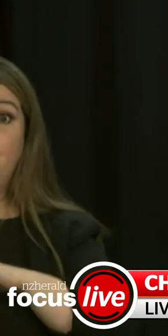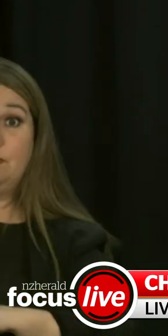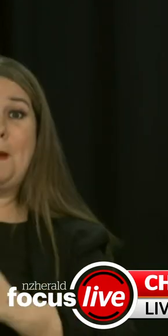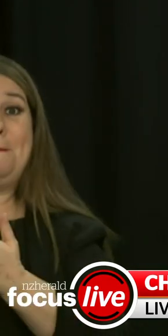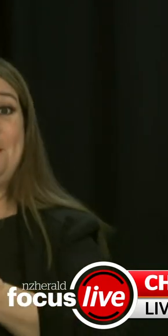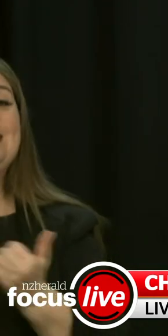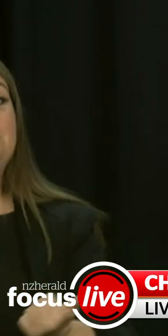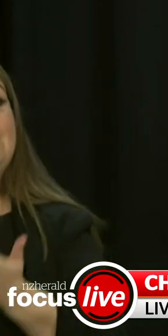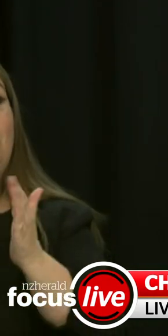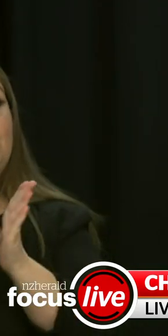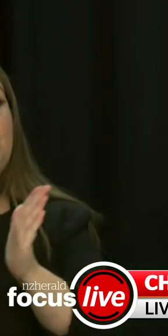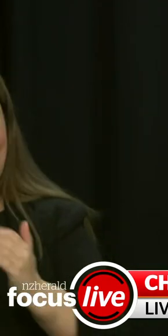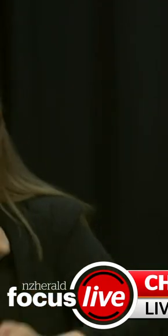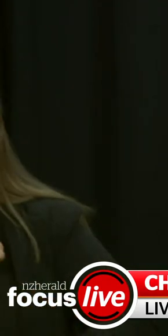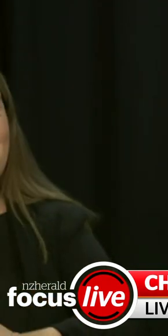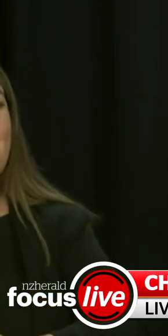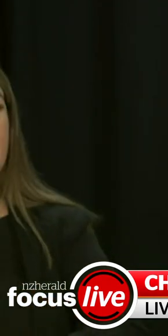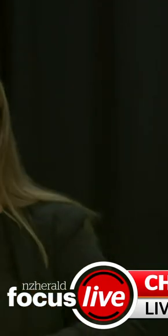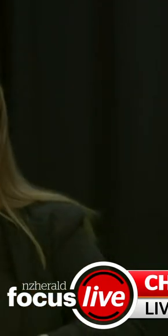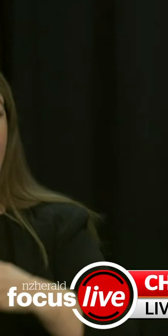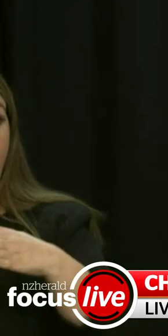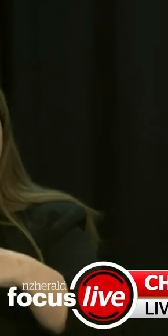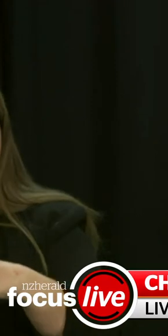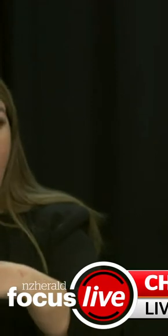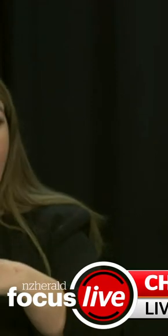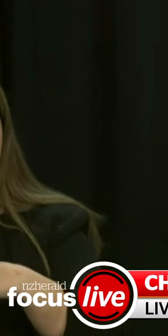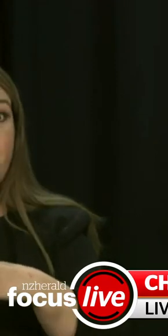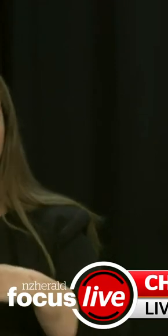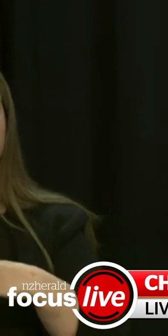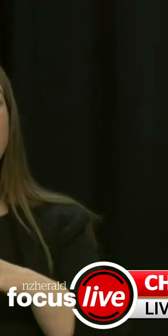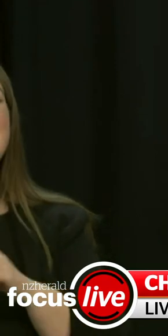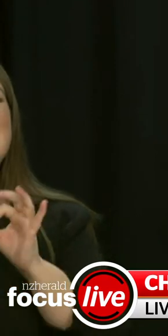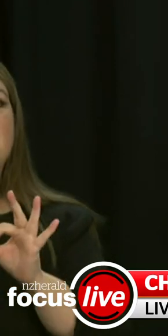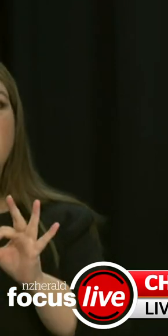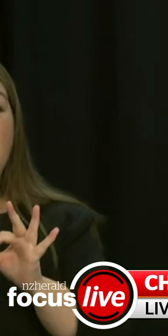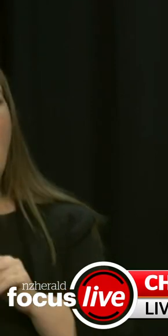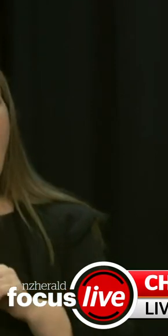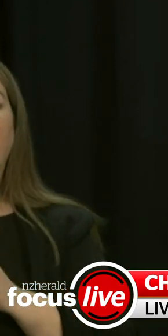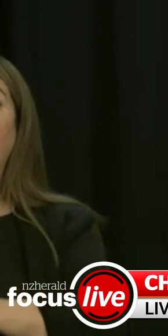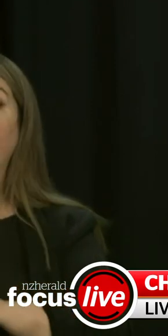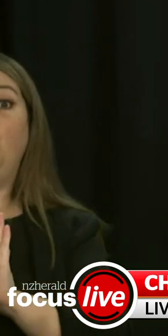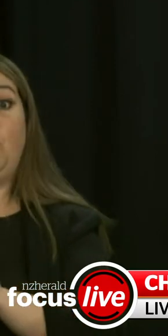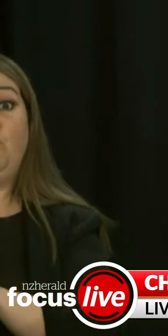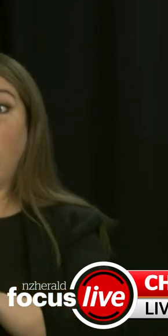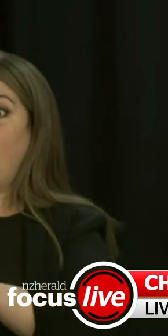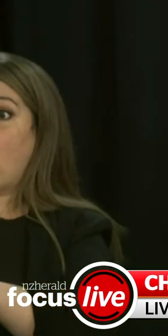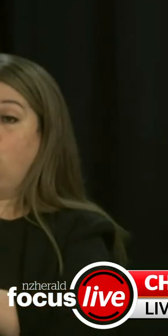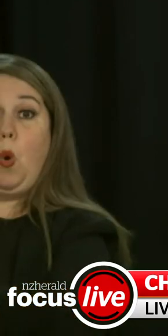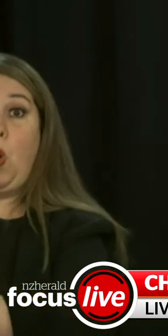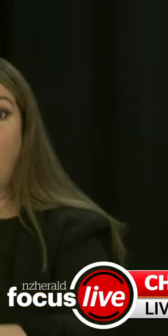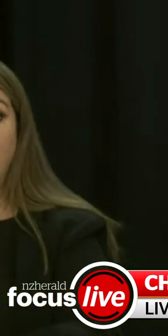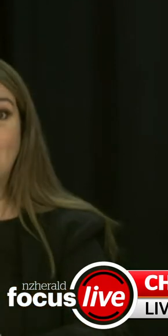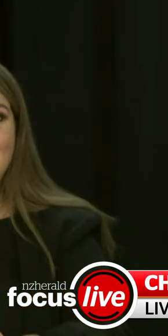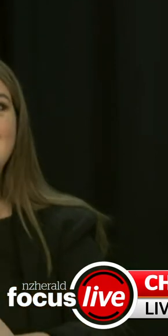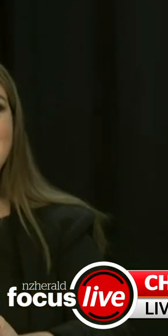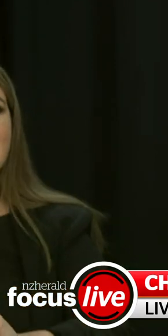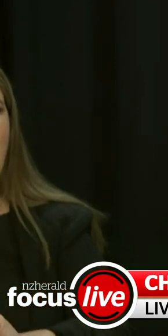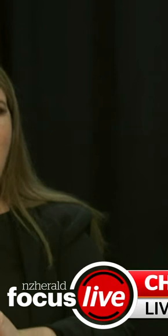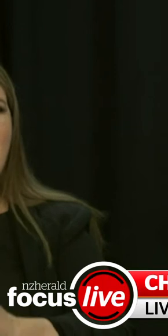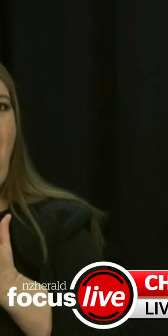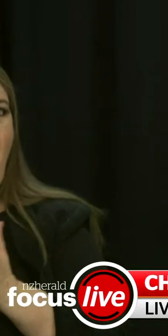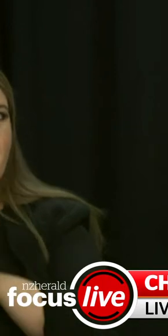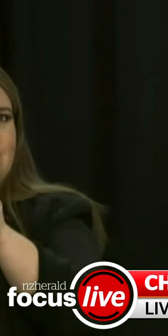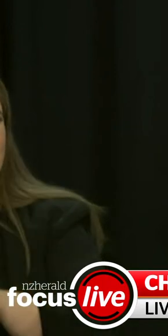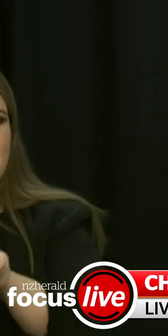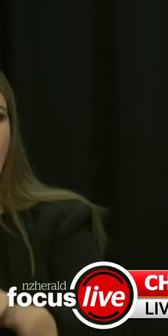personnel, particularly recruits and skilled lower-ranked service people, will receive a salary increase of between $4,000